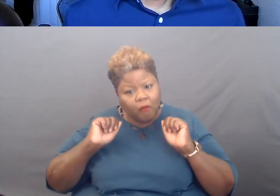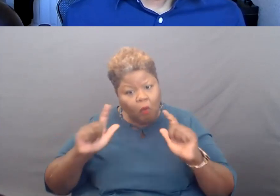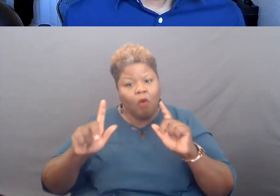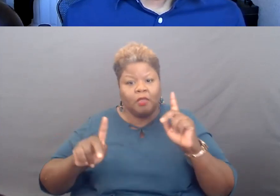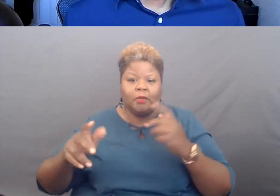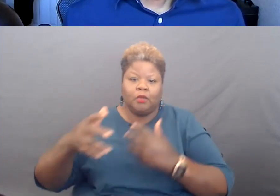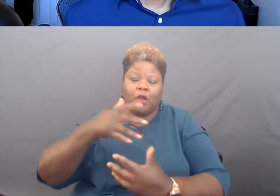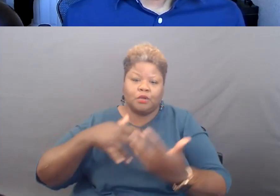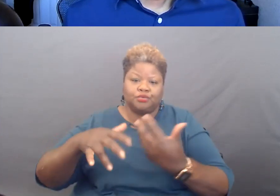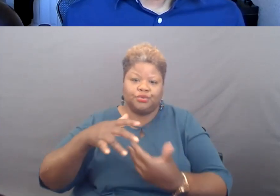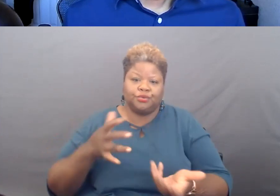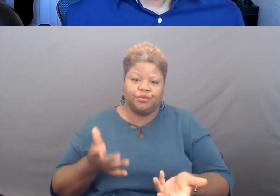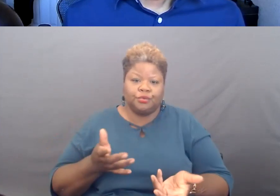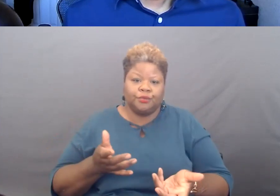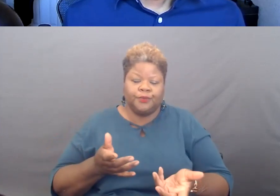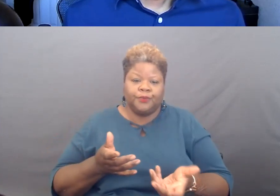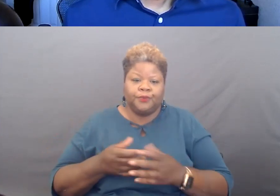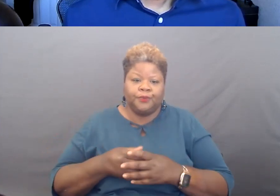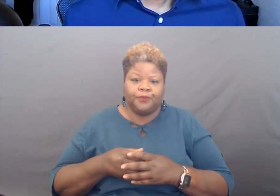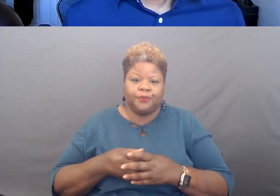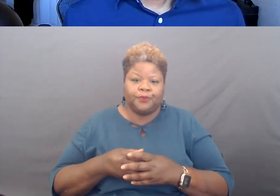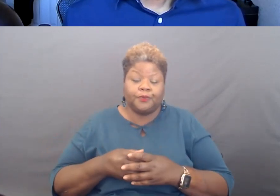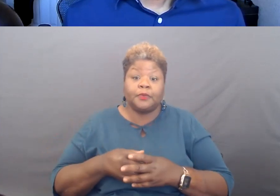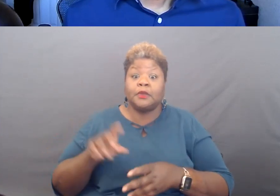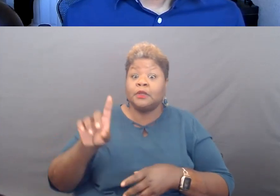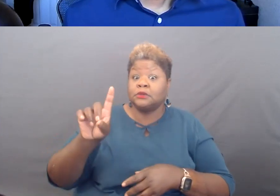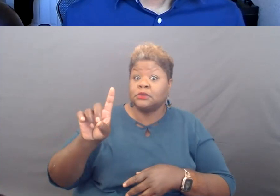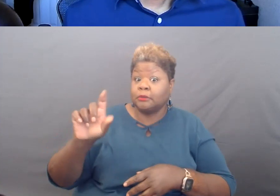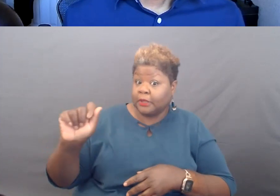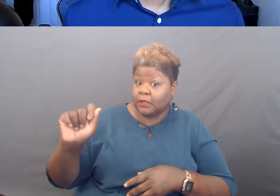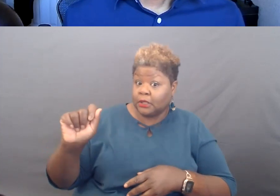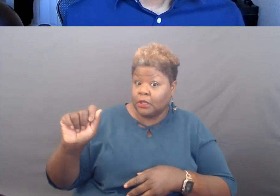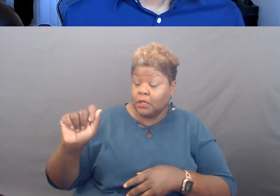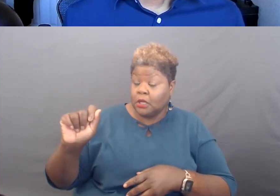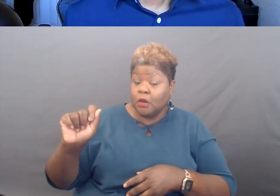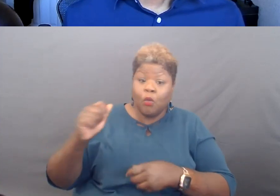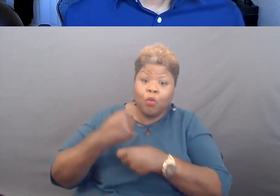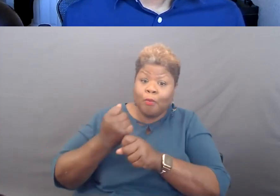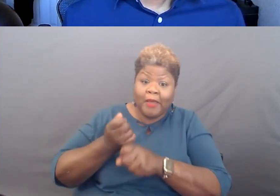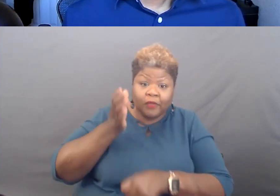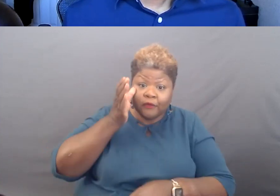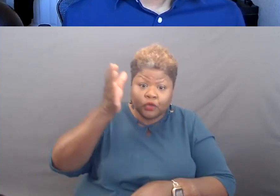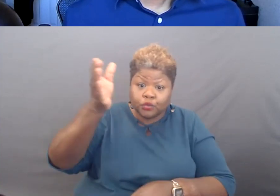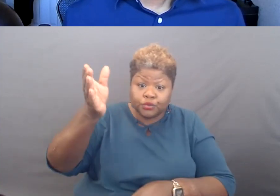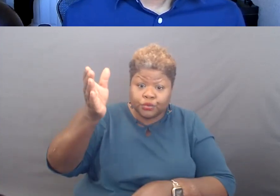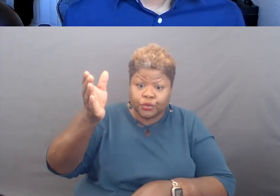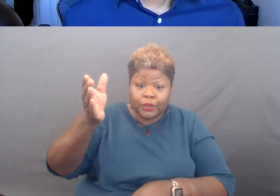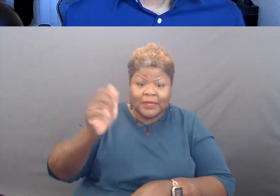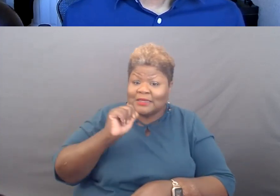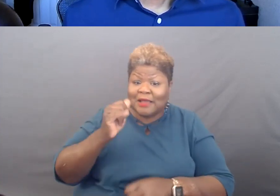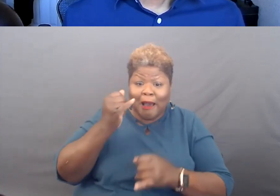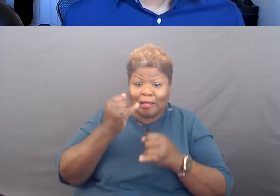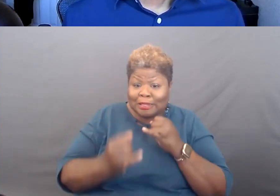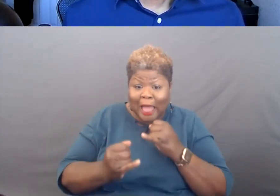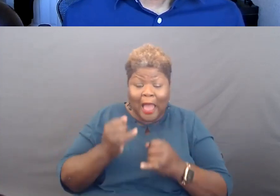you. And disability is going to inform the future, because this is not just a mass death event. This